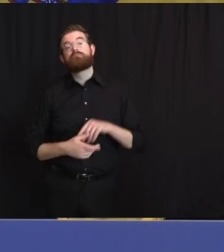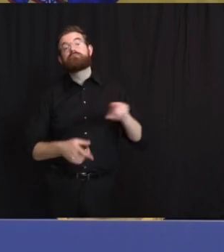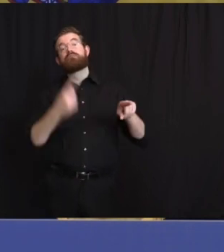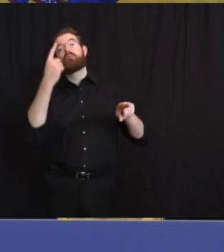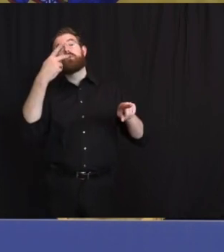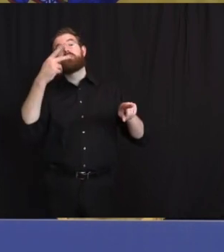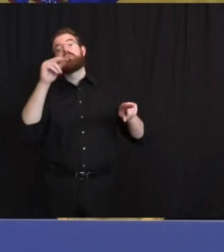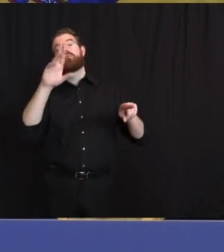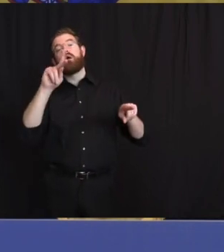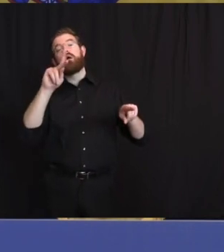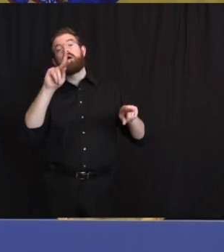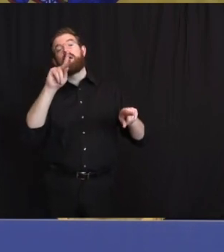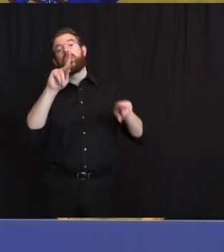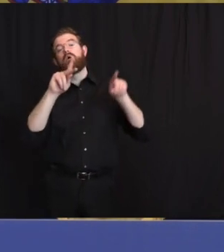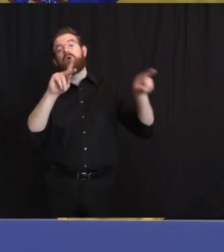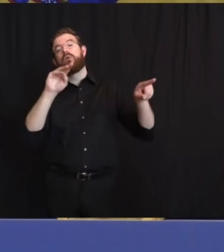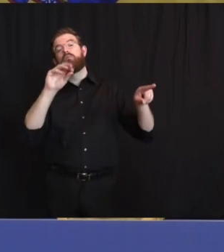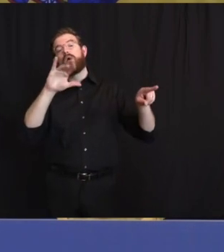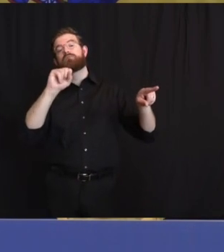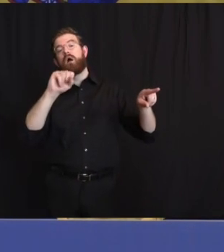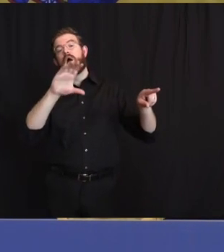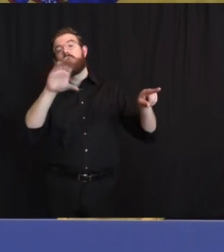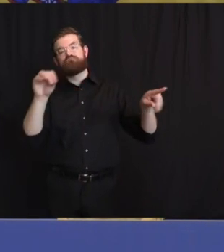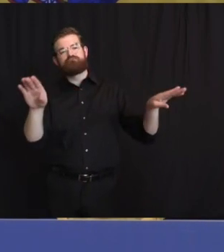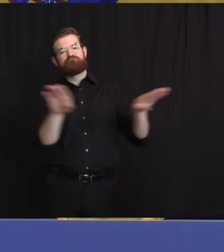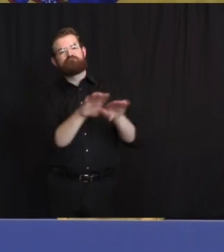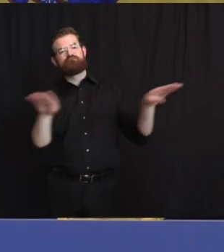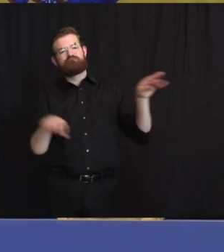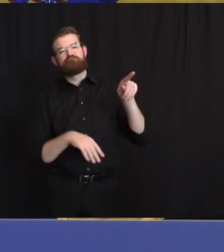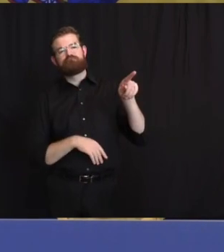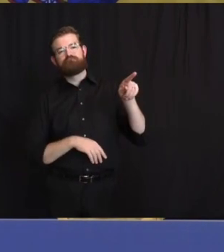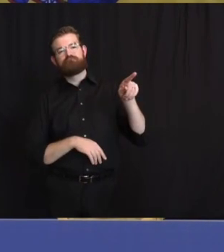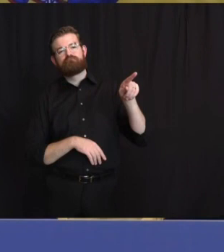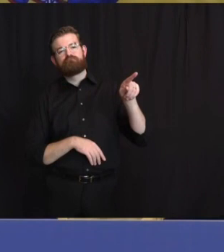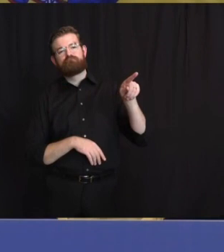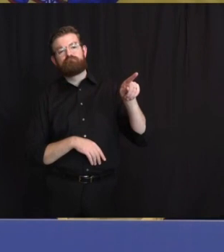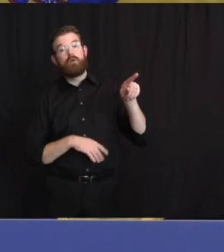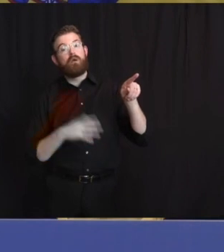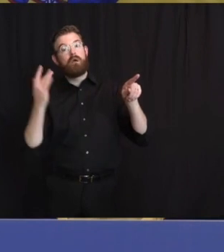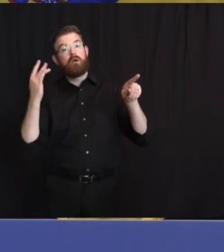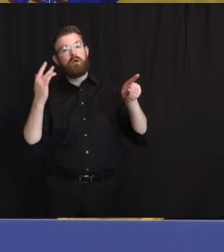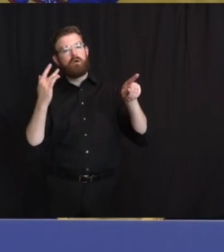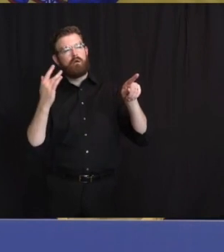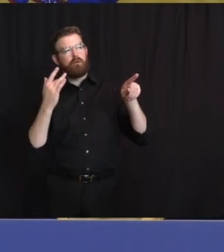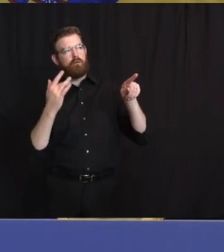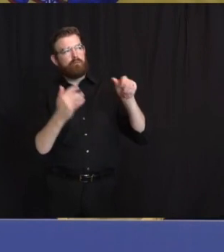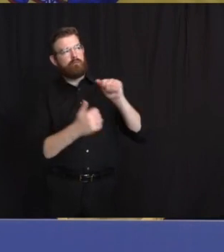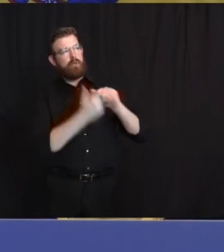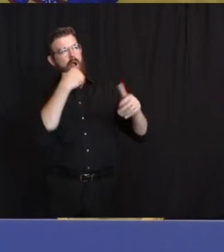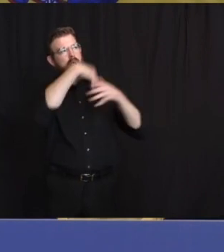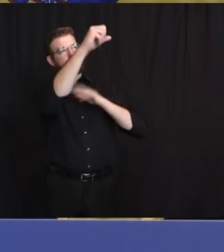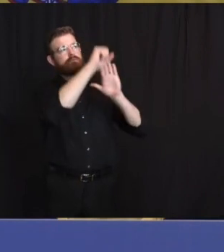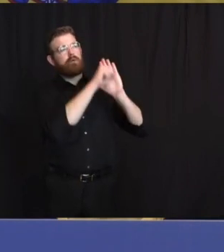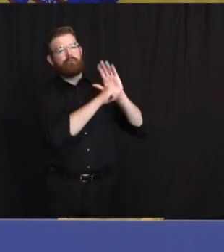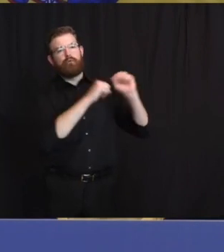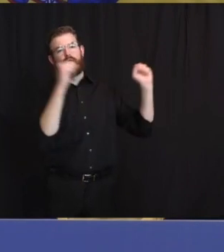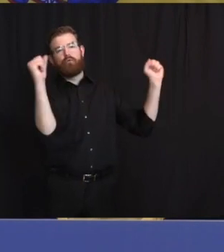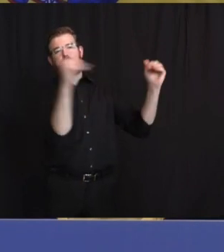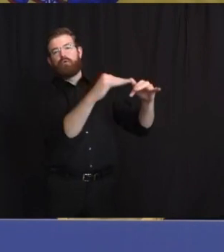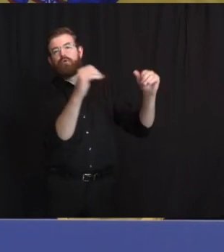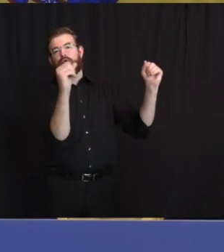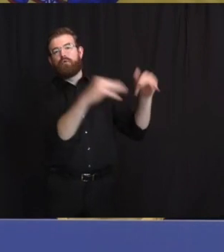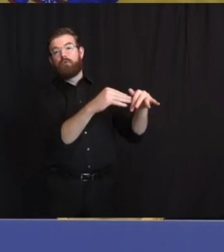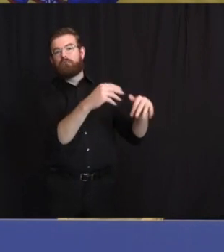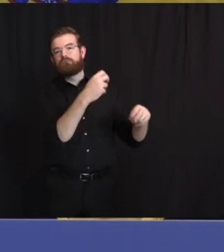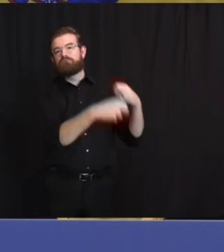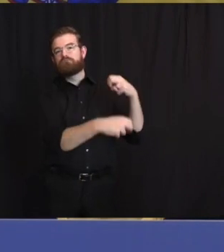of weeks there. They blamed it largely on out-of-staters. We didn't mention that earlier, but let's do the right things, folks. I